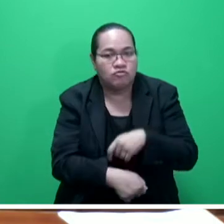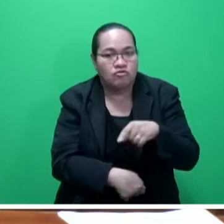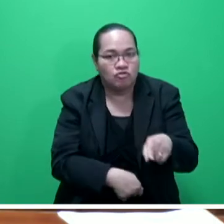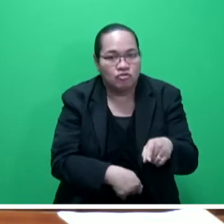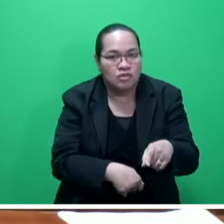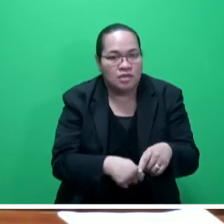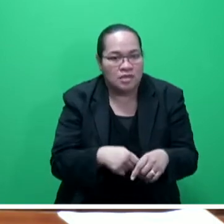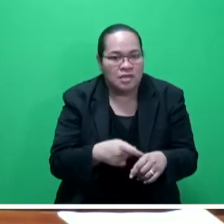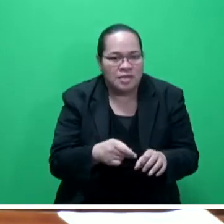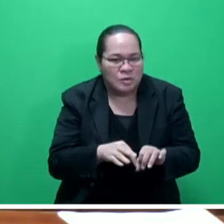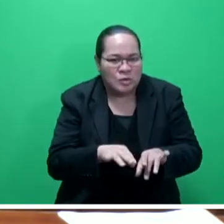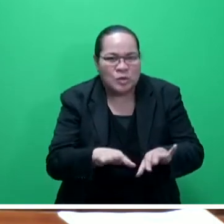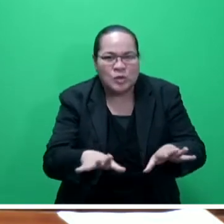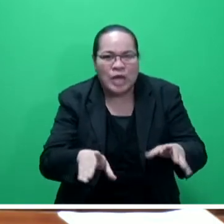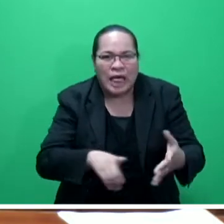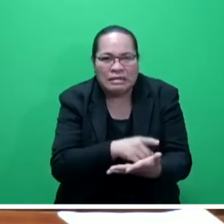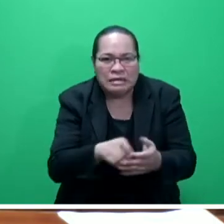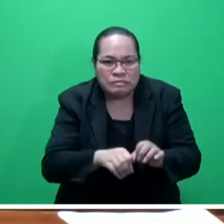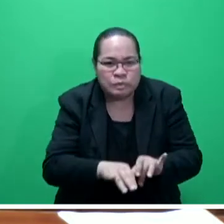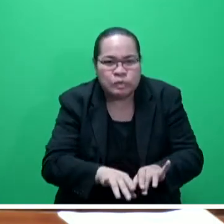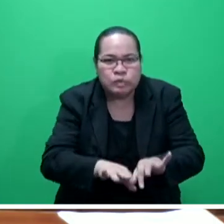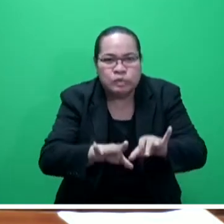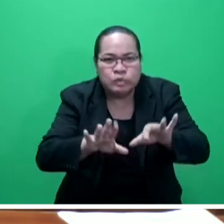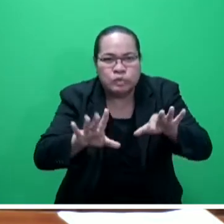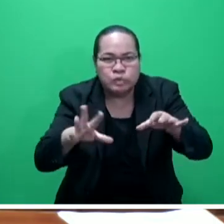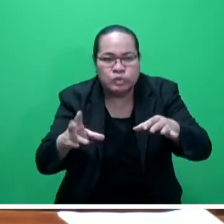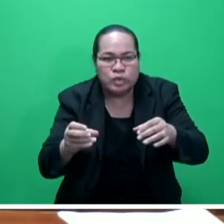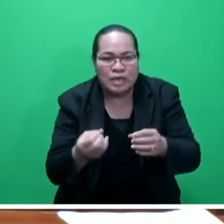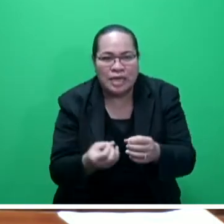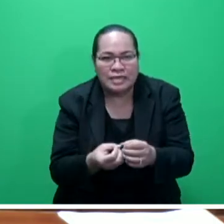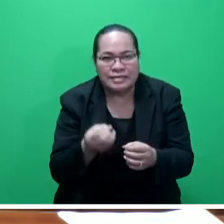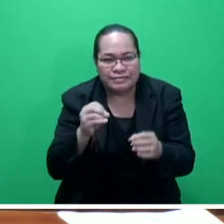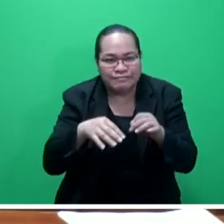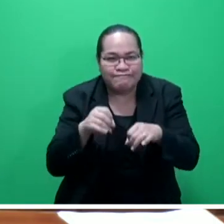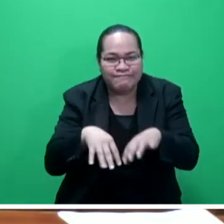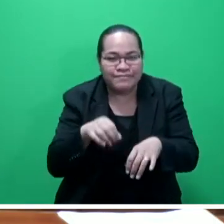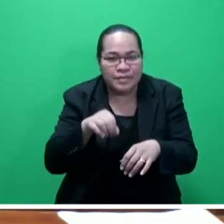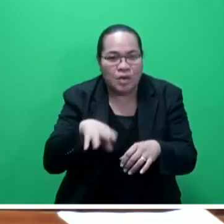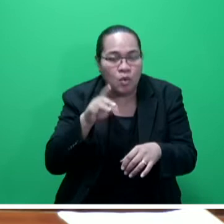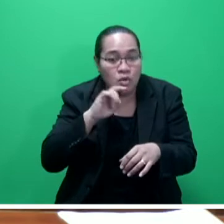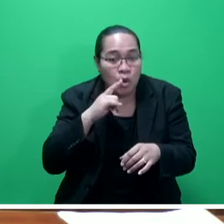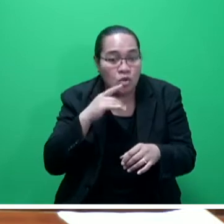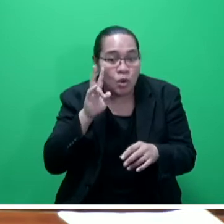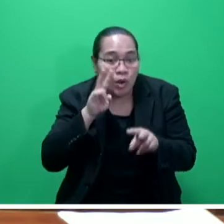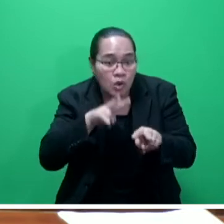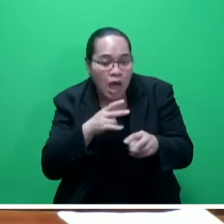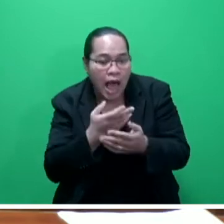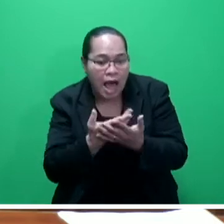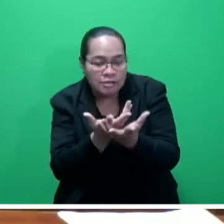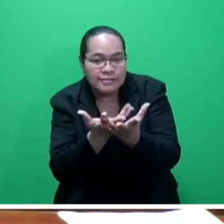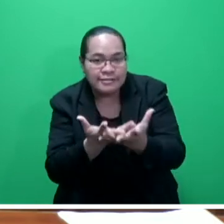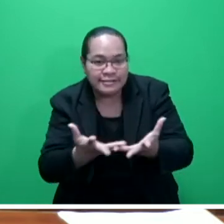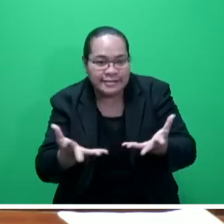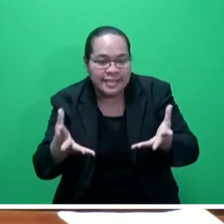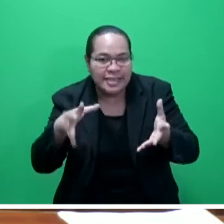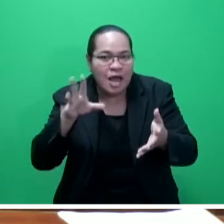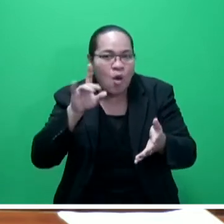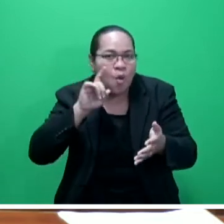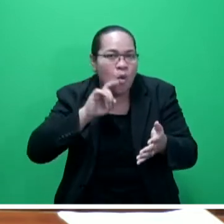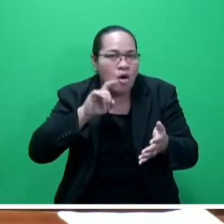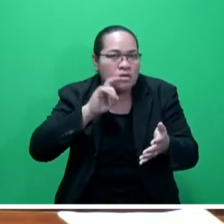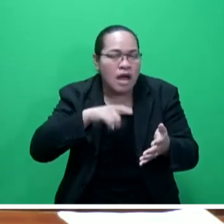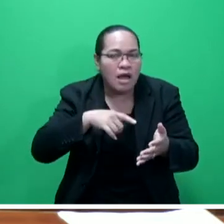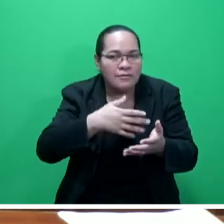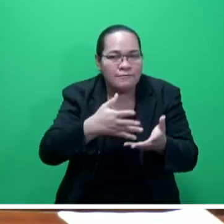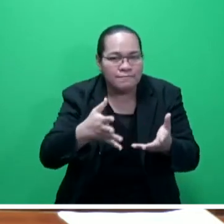in the Vaturu Dam in the past. And there's a major also exercise looking at desilting that particular dam and replacing